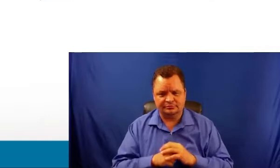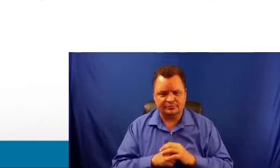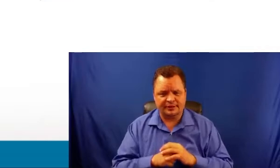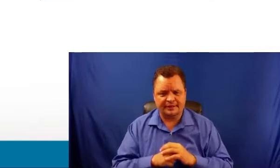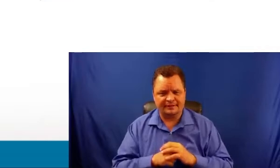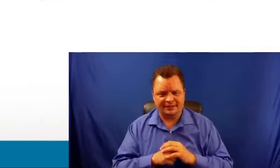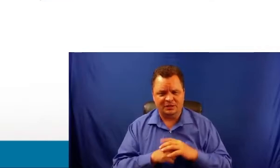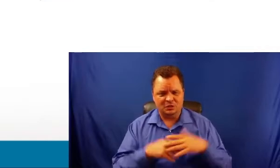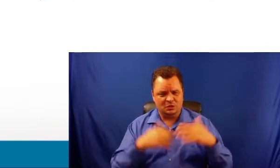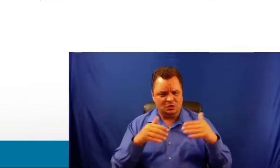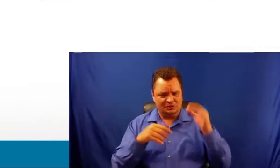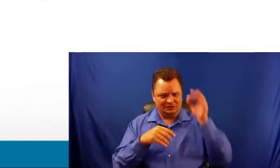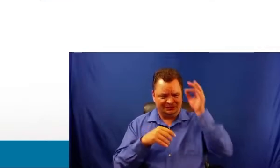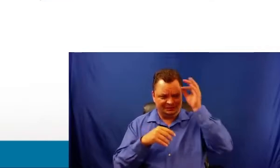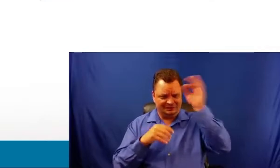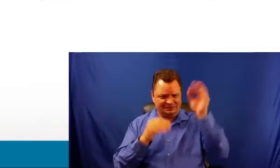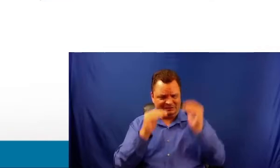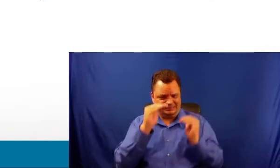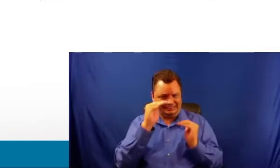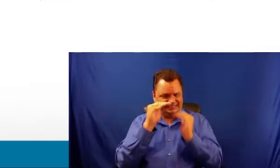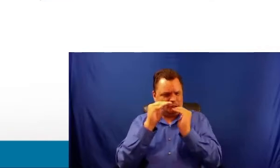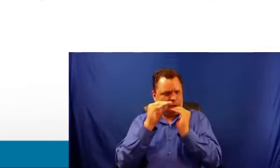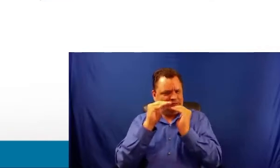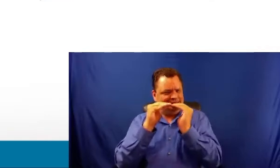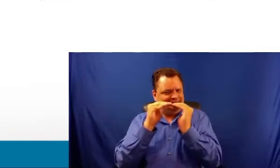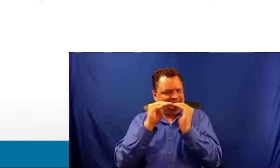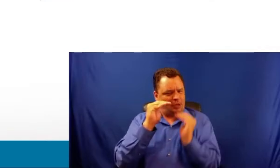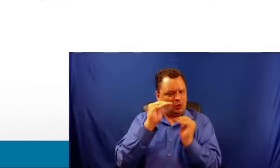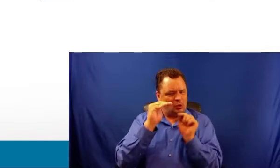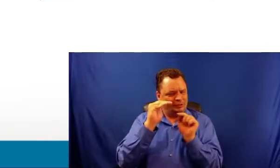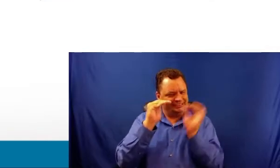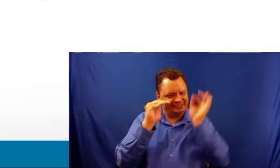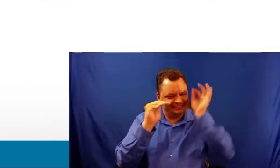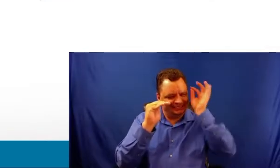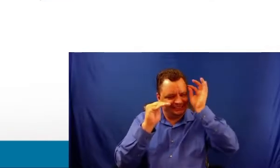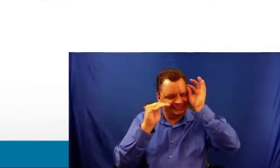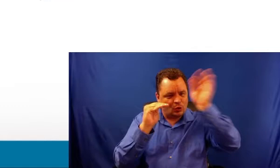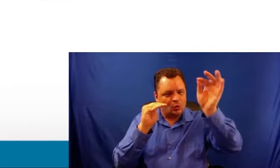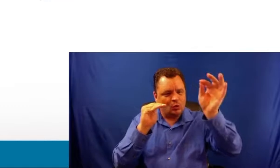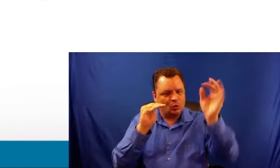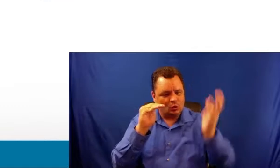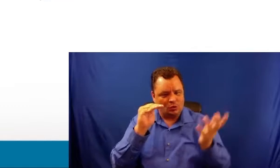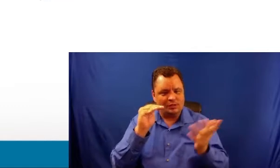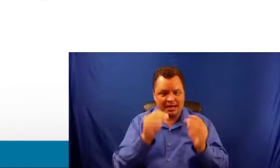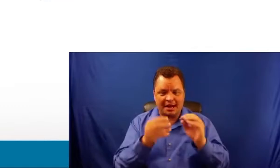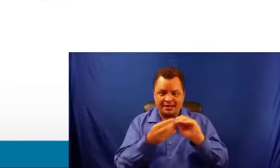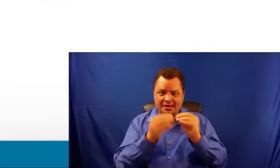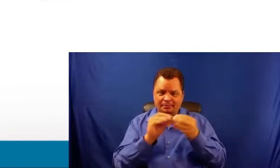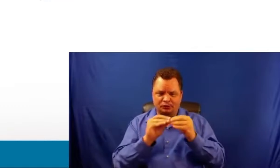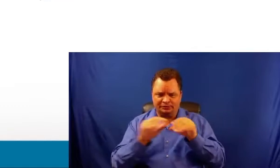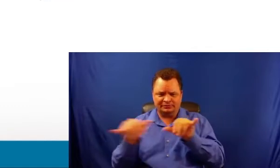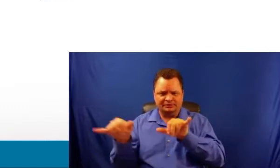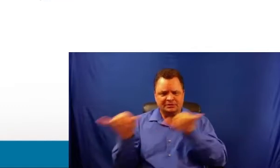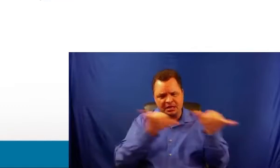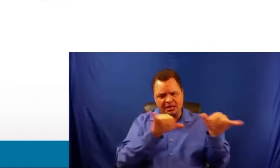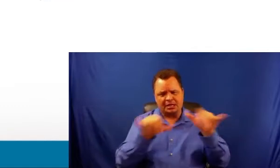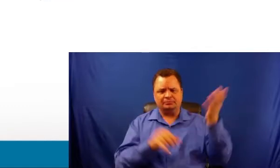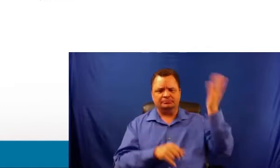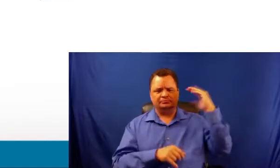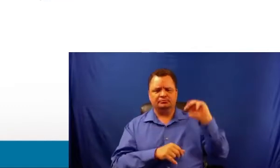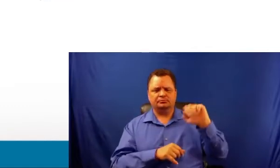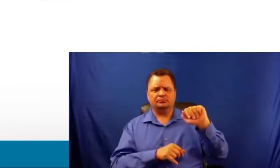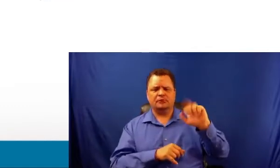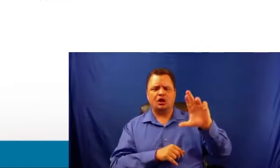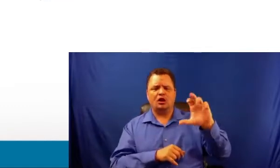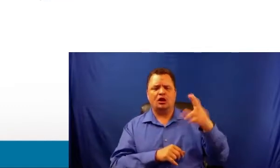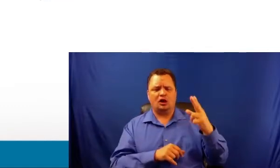approaching, in terms of, it's a little noisy data, but we are approaching the same level admissions that we saw in that previous peak,